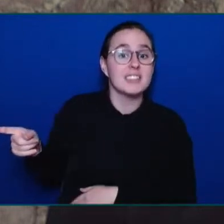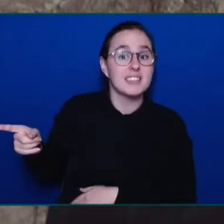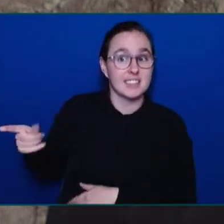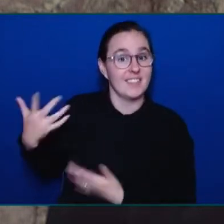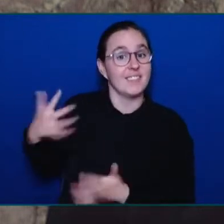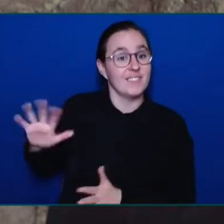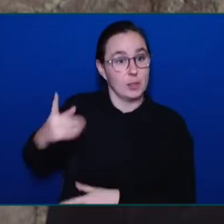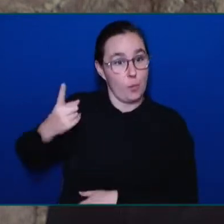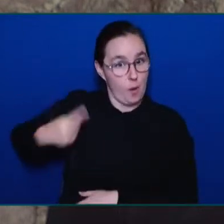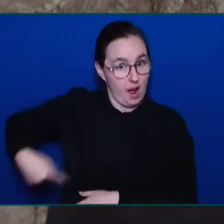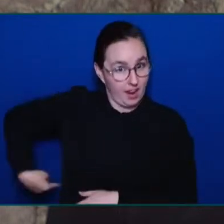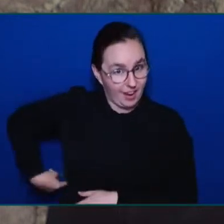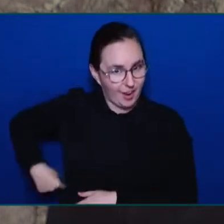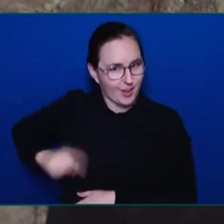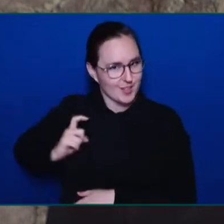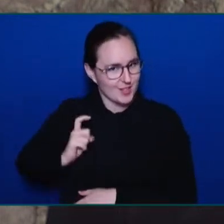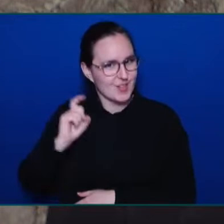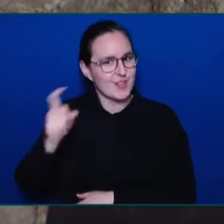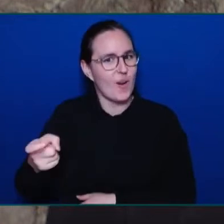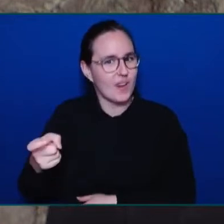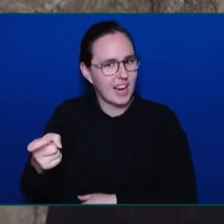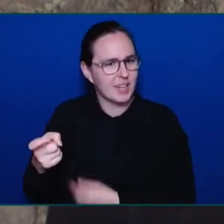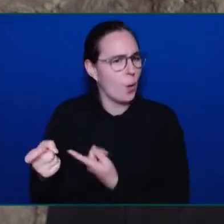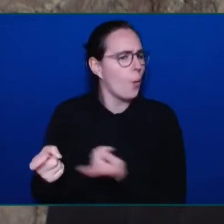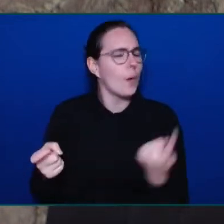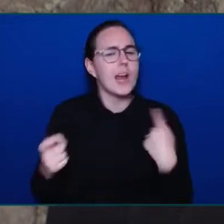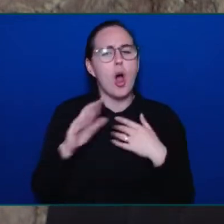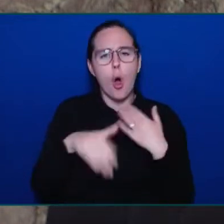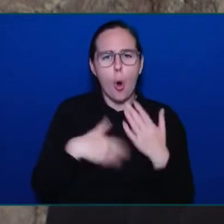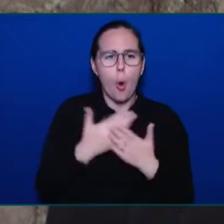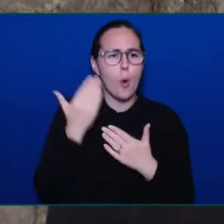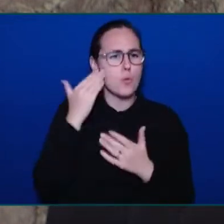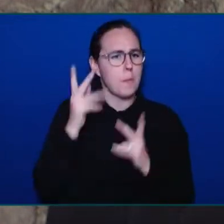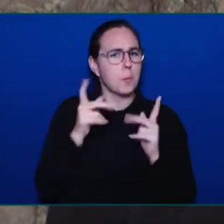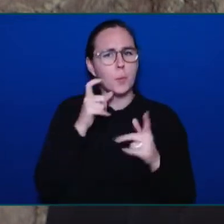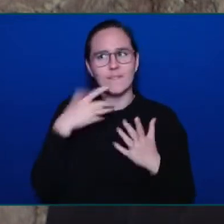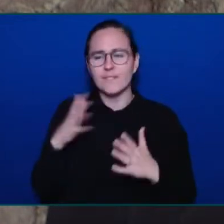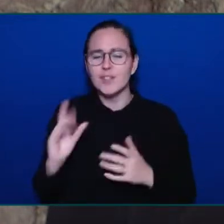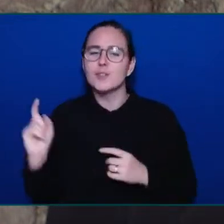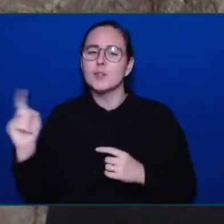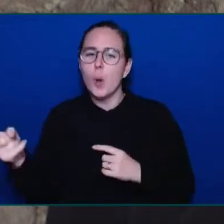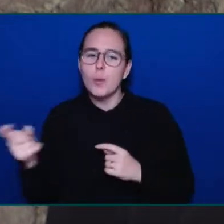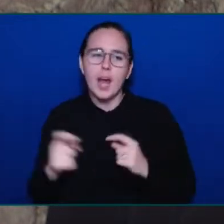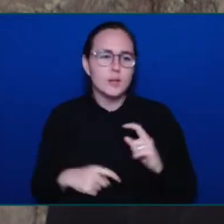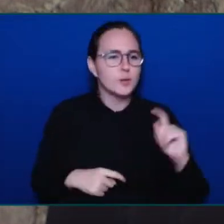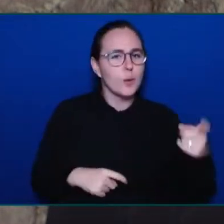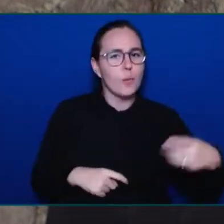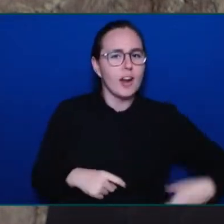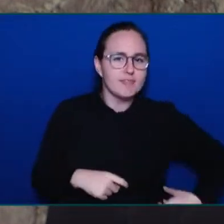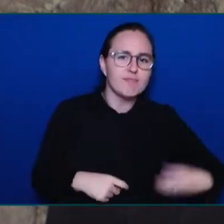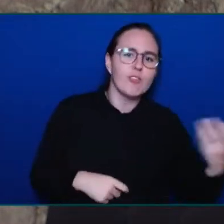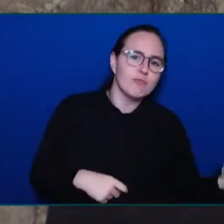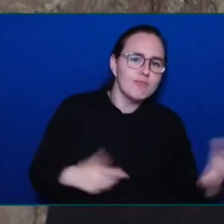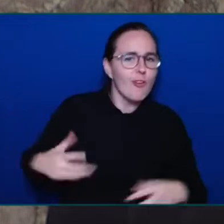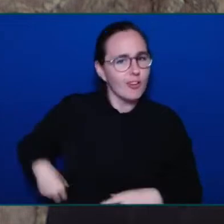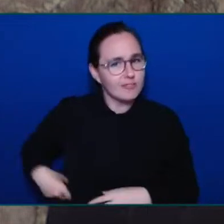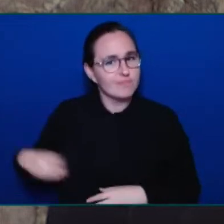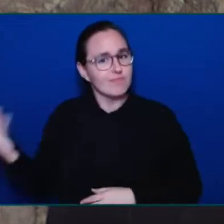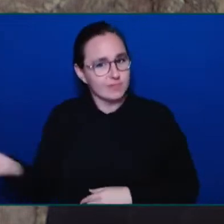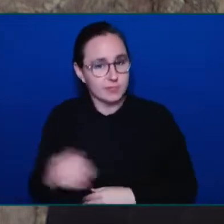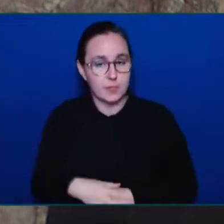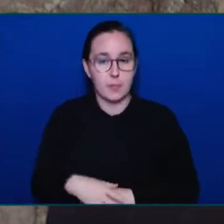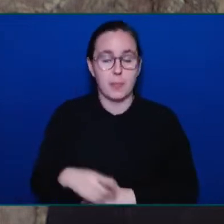and we want to encourage, as the member for Prince George Valemount very eloquently said this morning, encourage everyone who can to become a